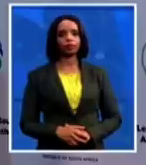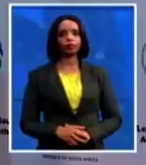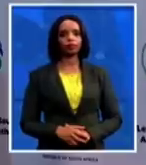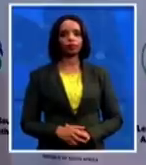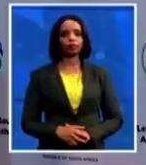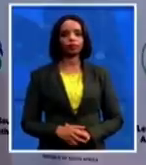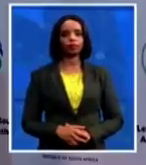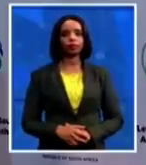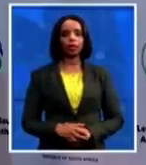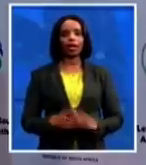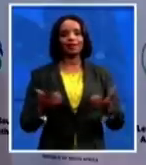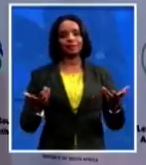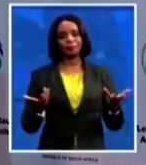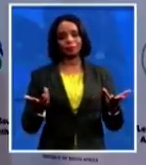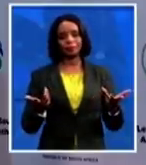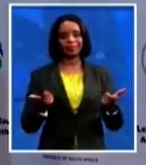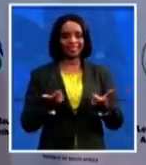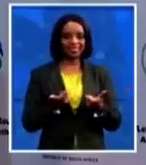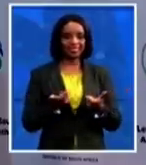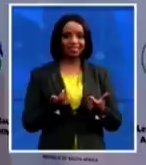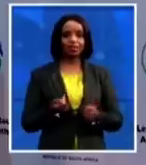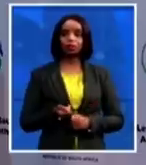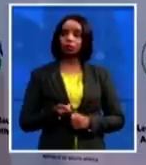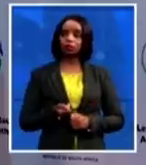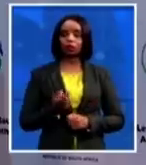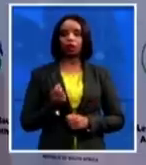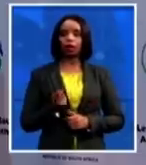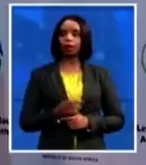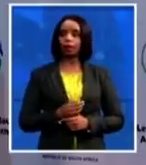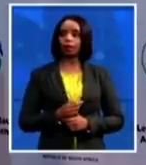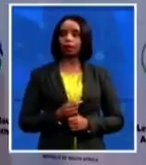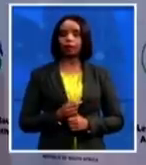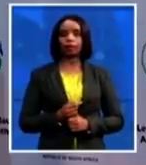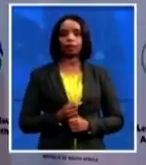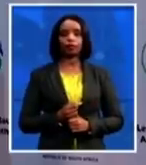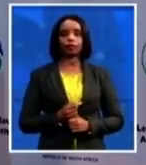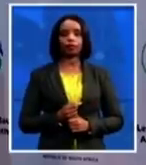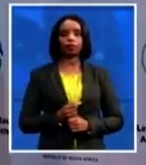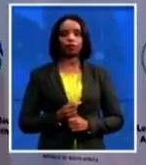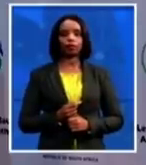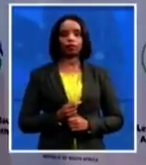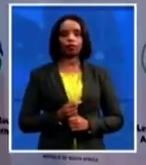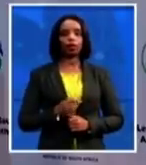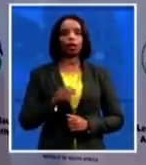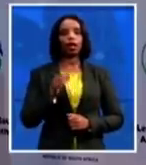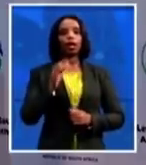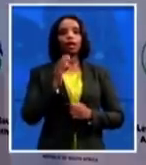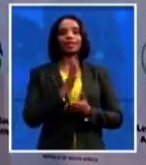Okay. Yes, someone missed the minister's response on the mandatory vaccine issue, which was,